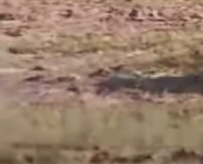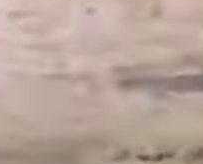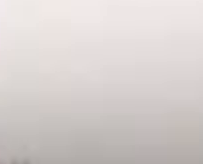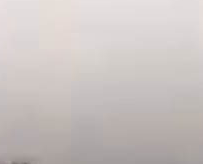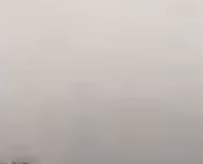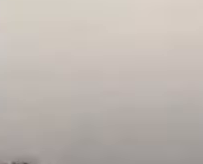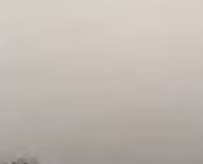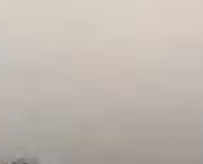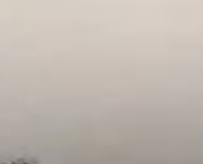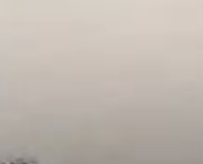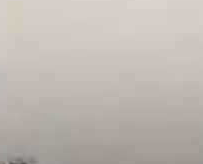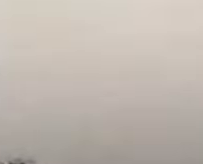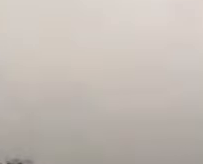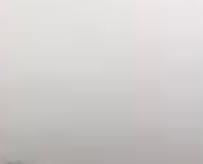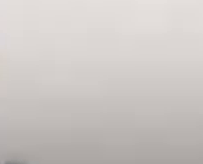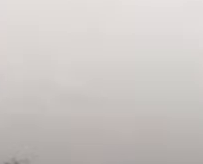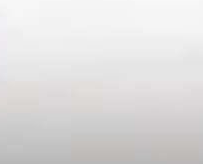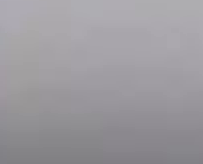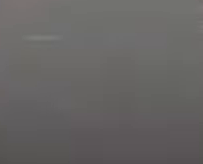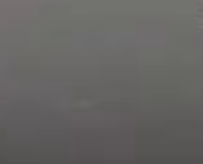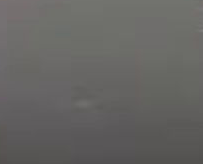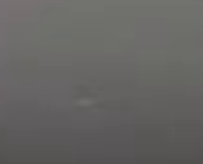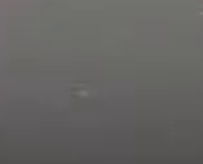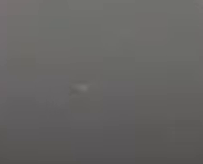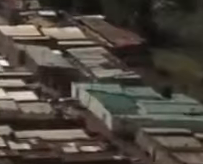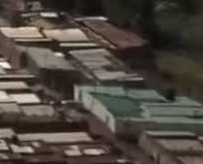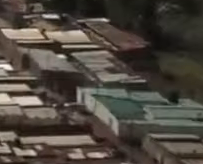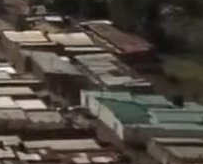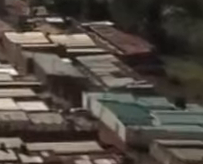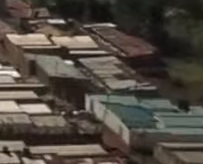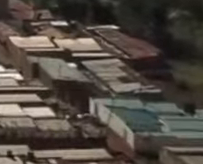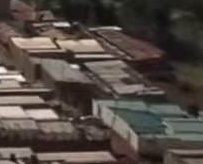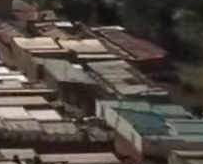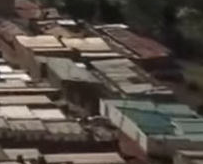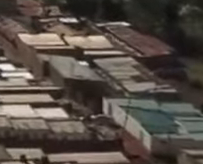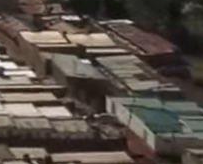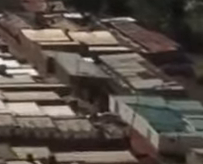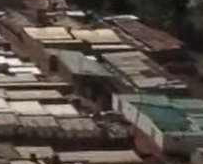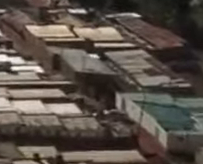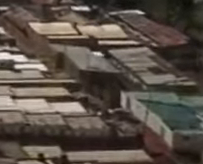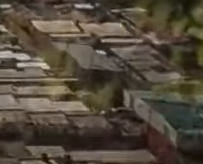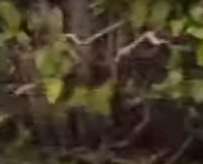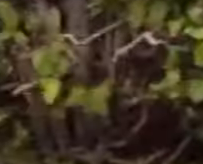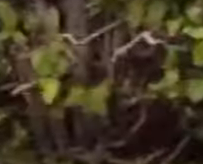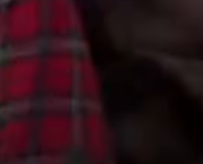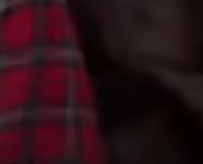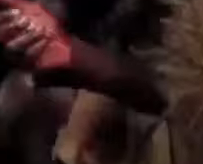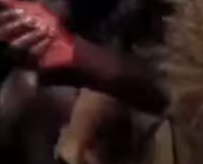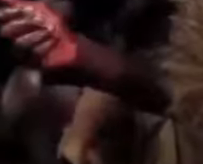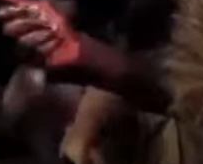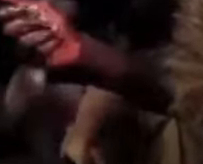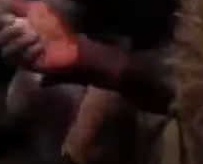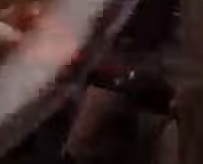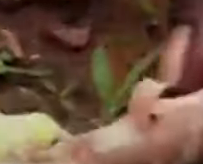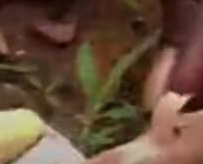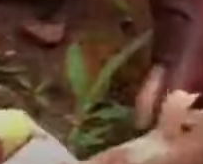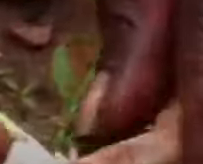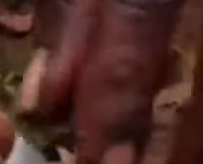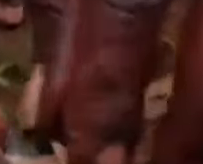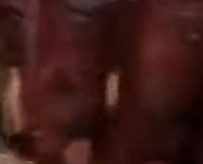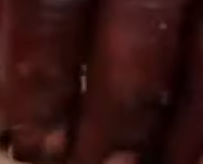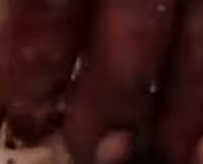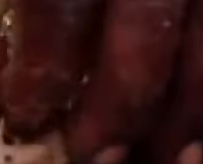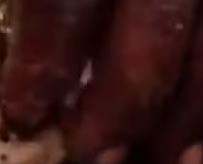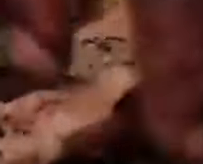beauty from the rolling savannas to the majestic mountains. Don't miss this incredible opportunity